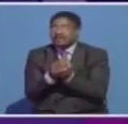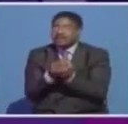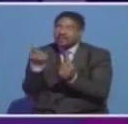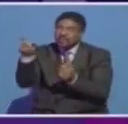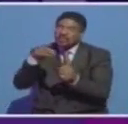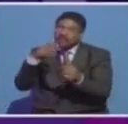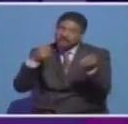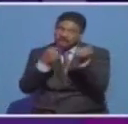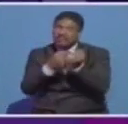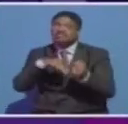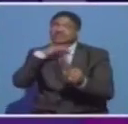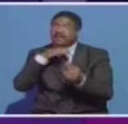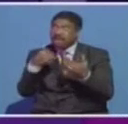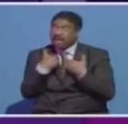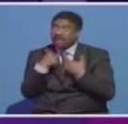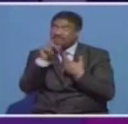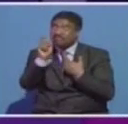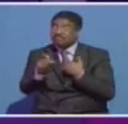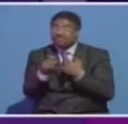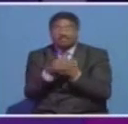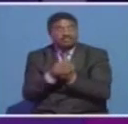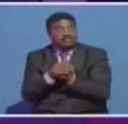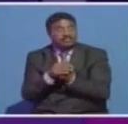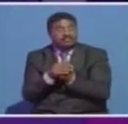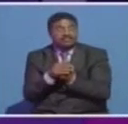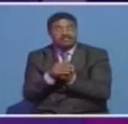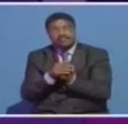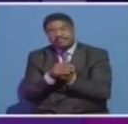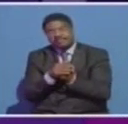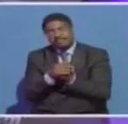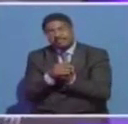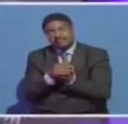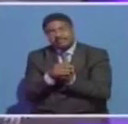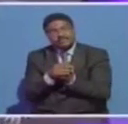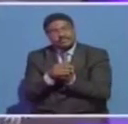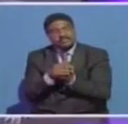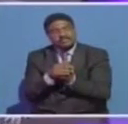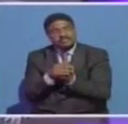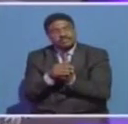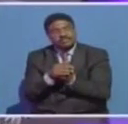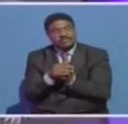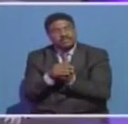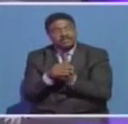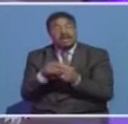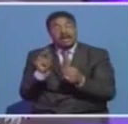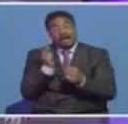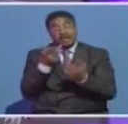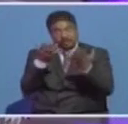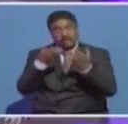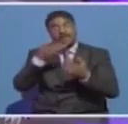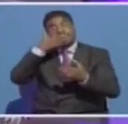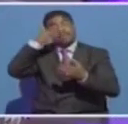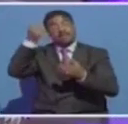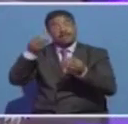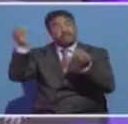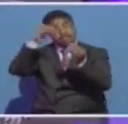adequately? Do you get enough funding? Maybe I should ask that. The simple answer to that is we would like to be better funded. It's more a